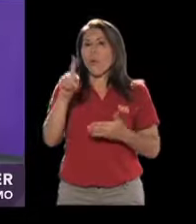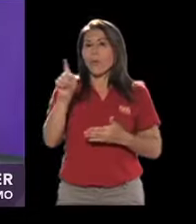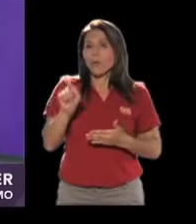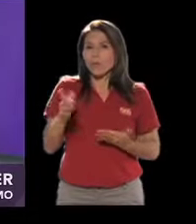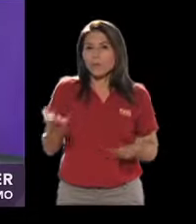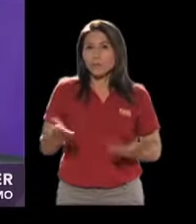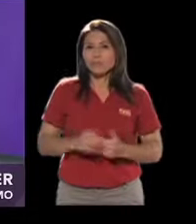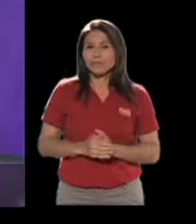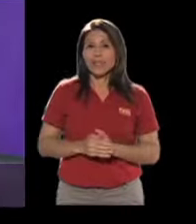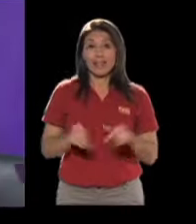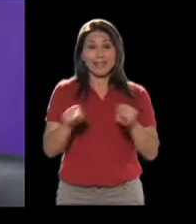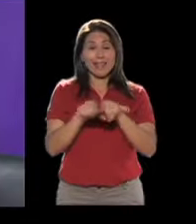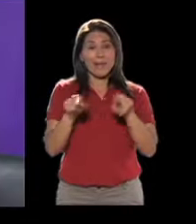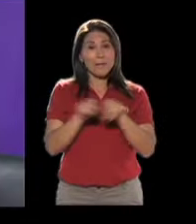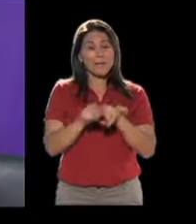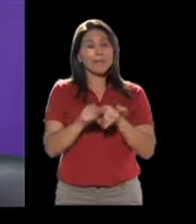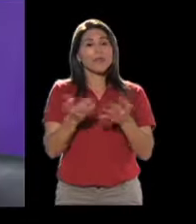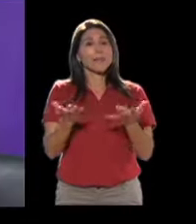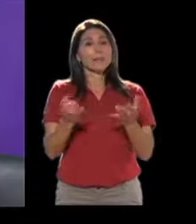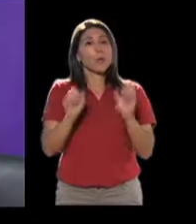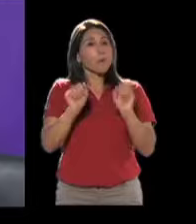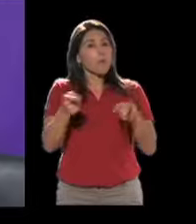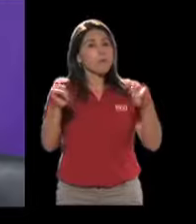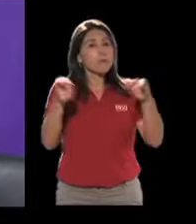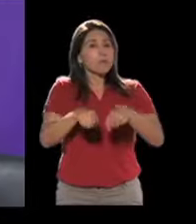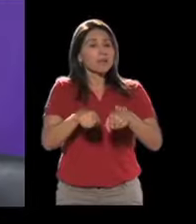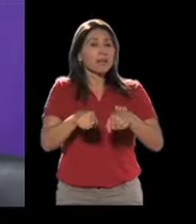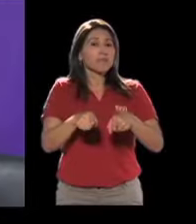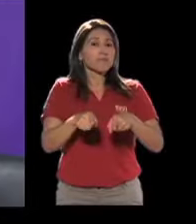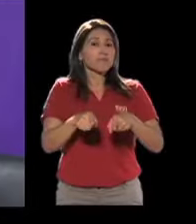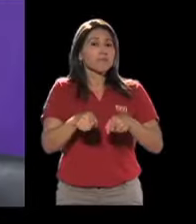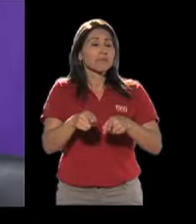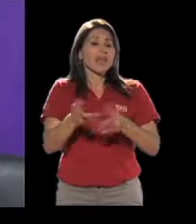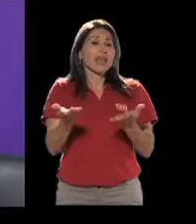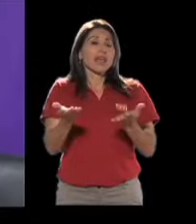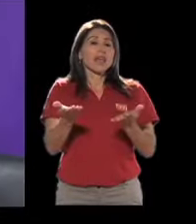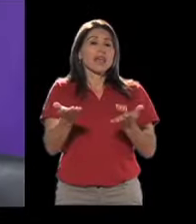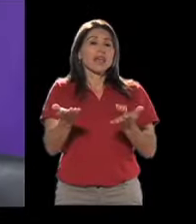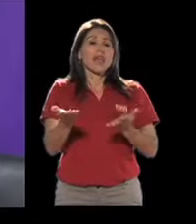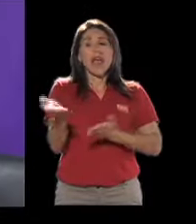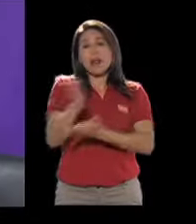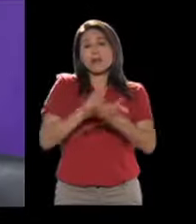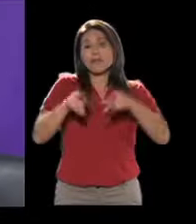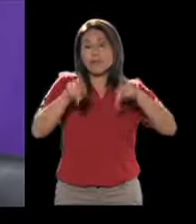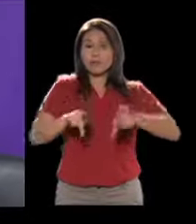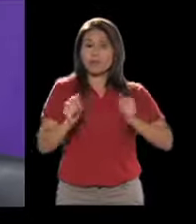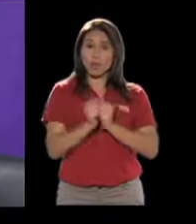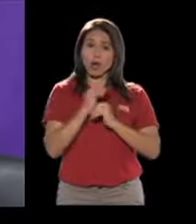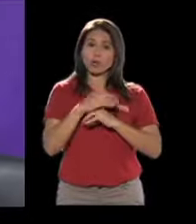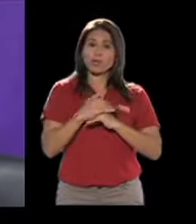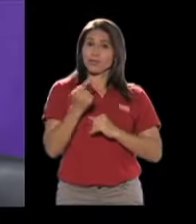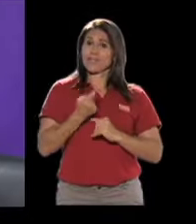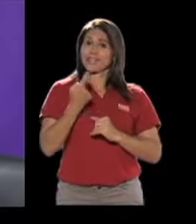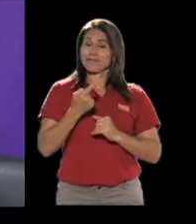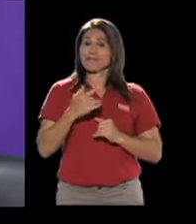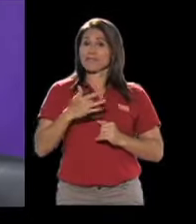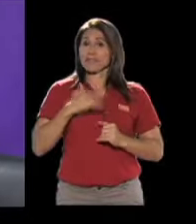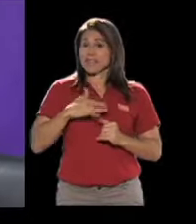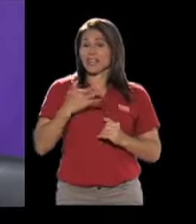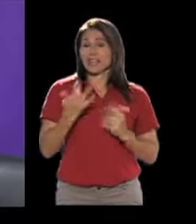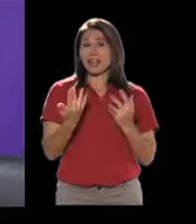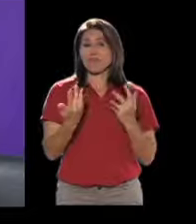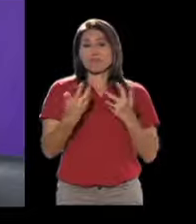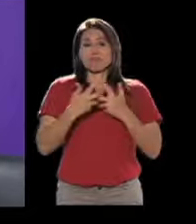we're more comfortable de que being hayan around people, situaciones donde and nos other sintamos más cómodos alrededor de las and personas other times when we're y otros not. momentos cuando